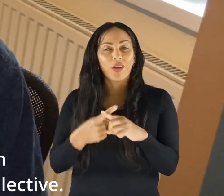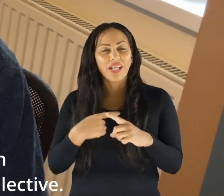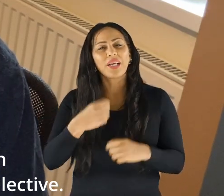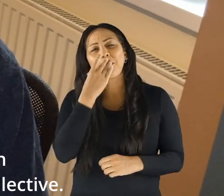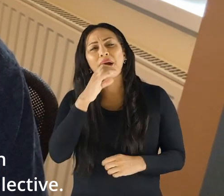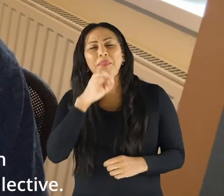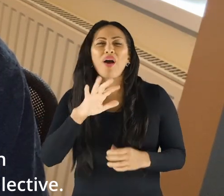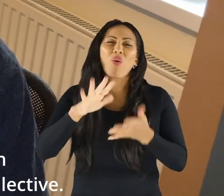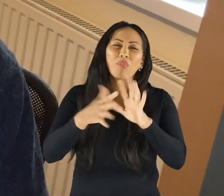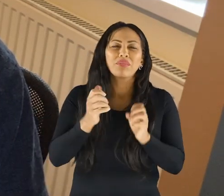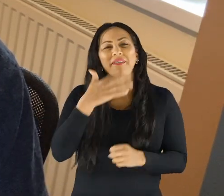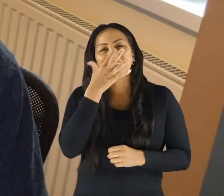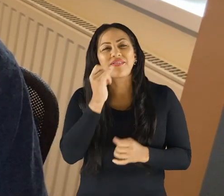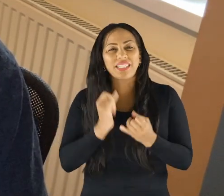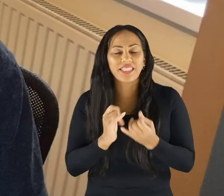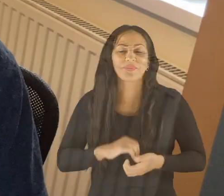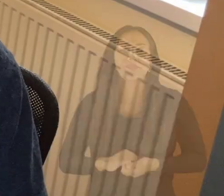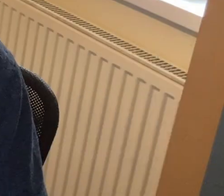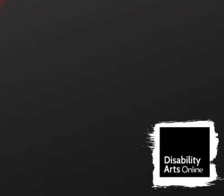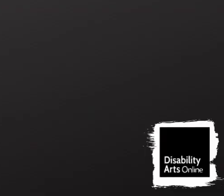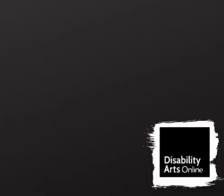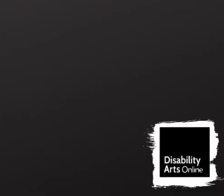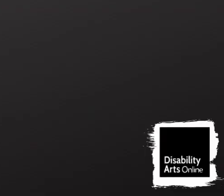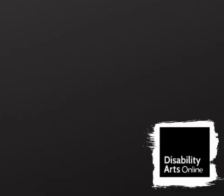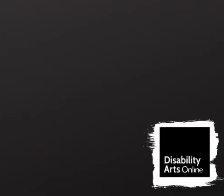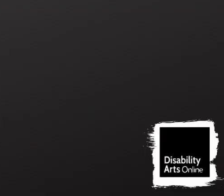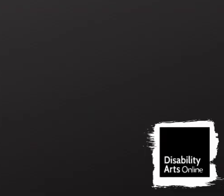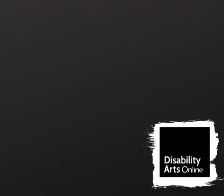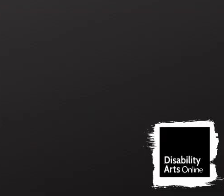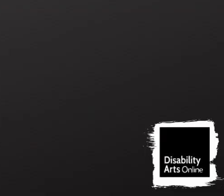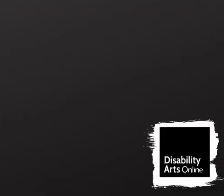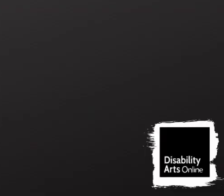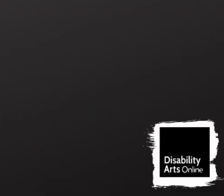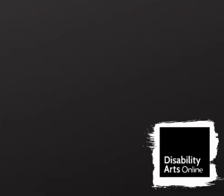male almost in his 50s.